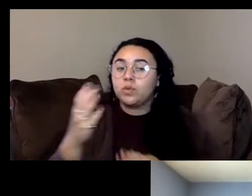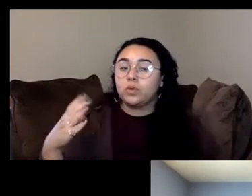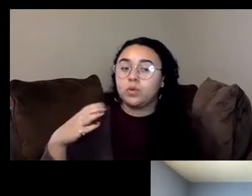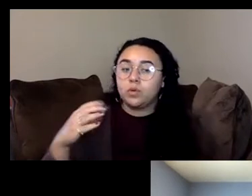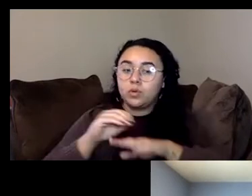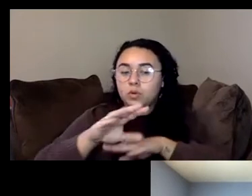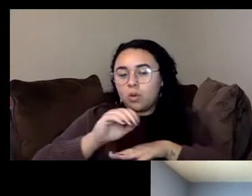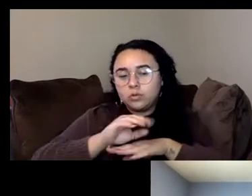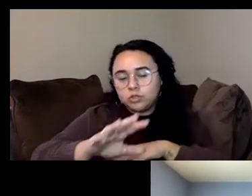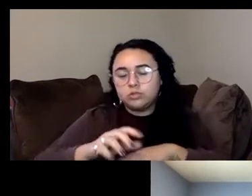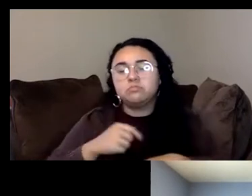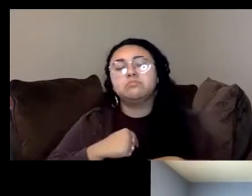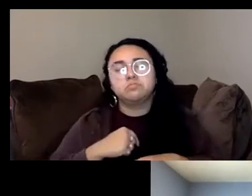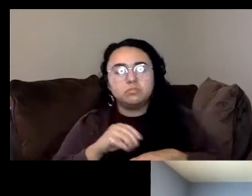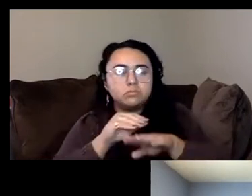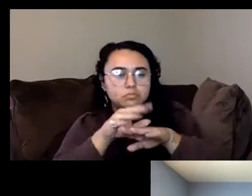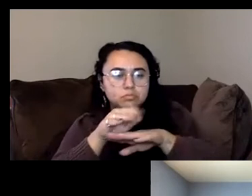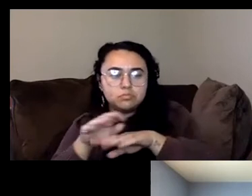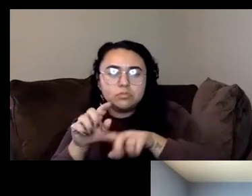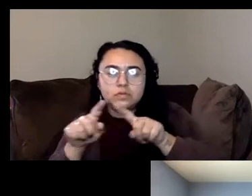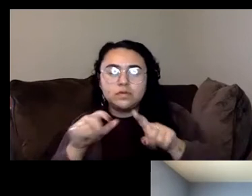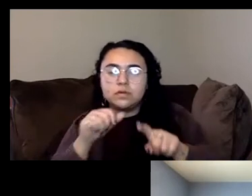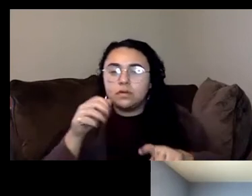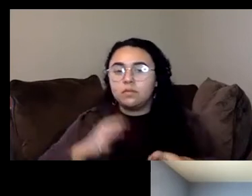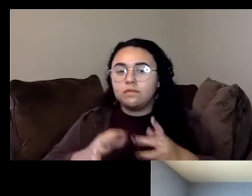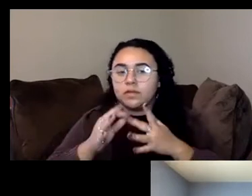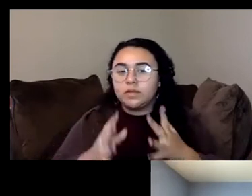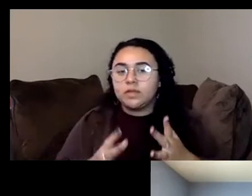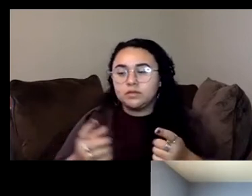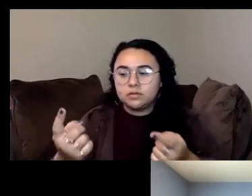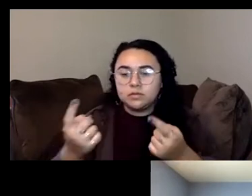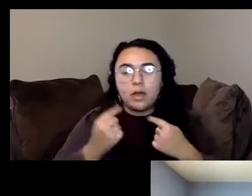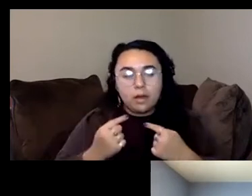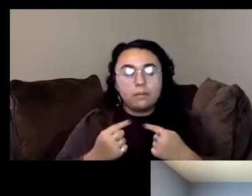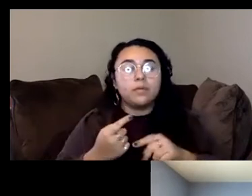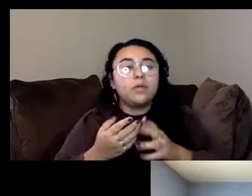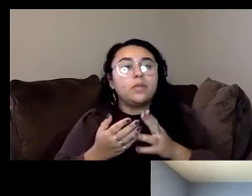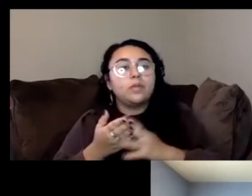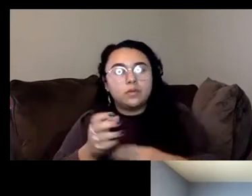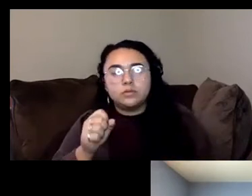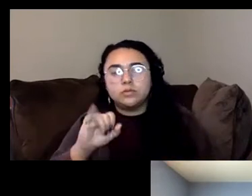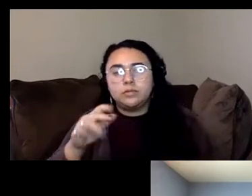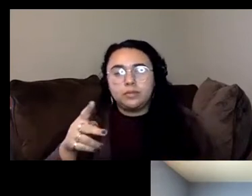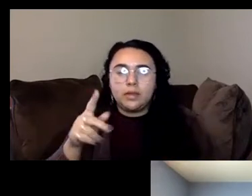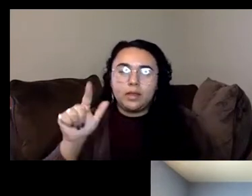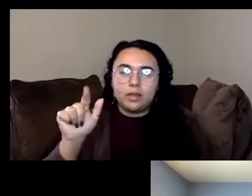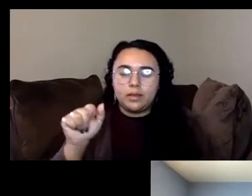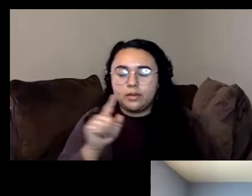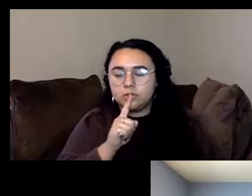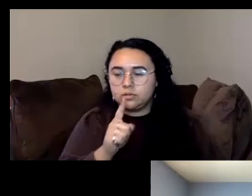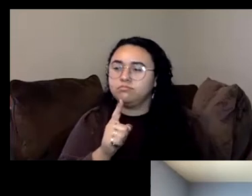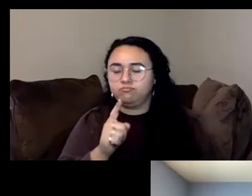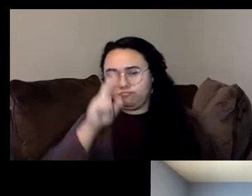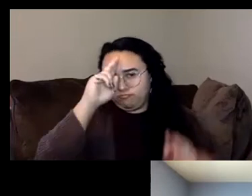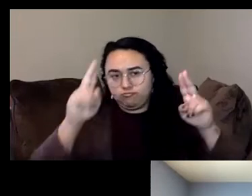coach a number of the nonprofit leaders that have come to me through SJPLA, and it's an honor